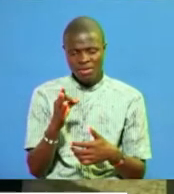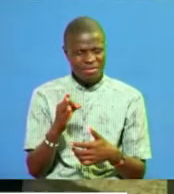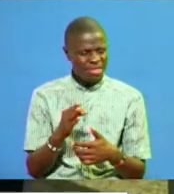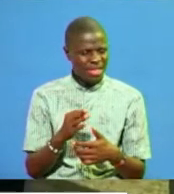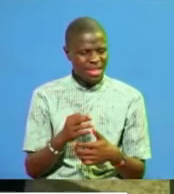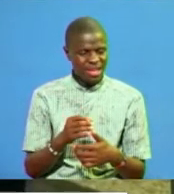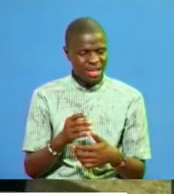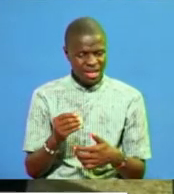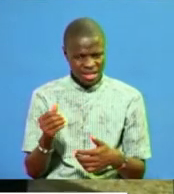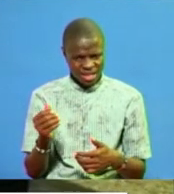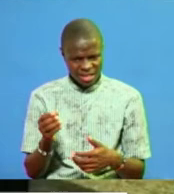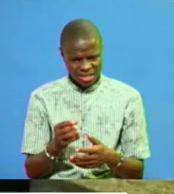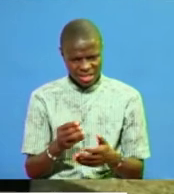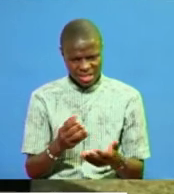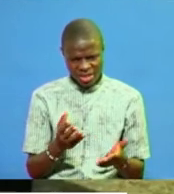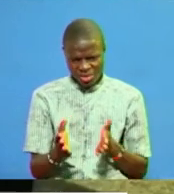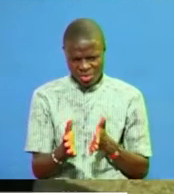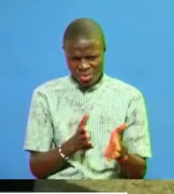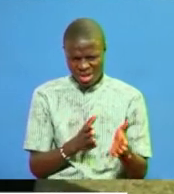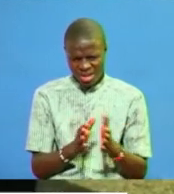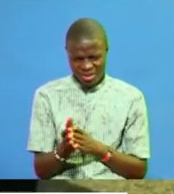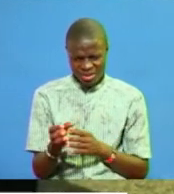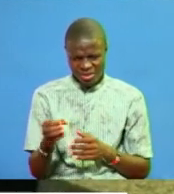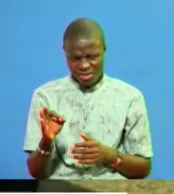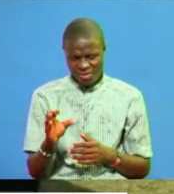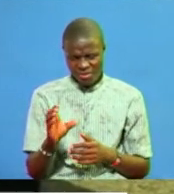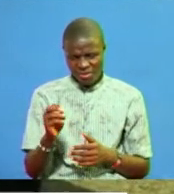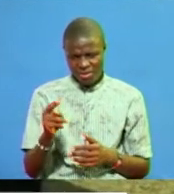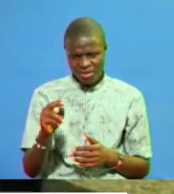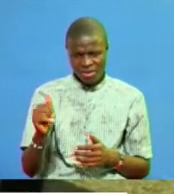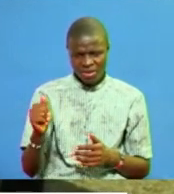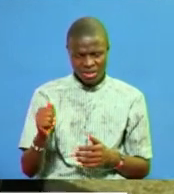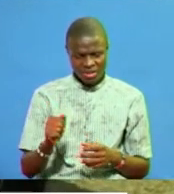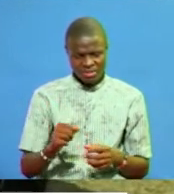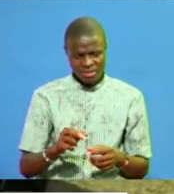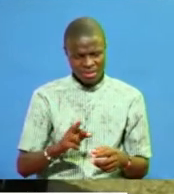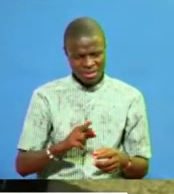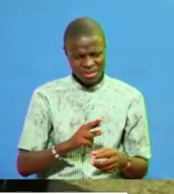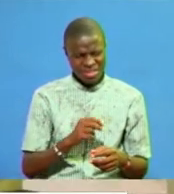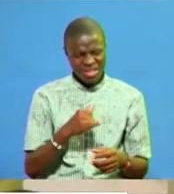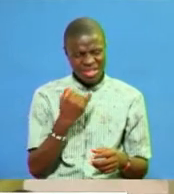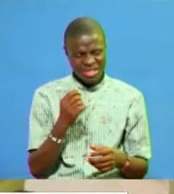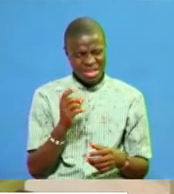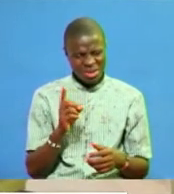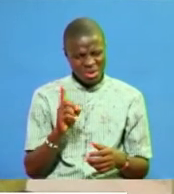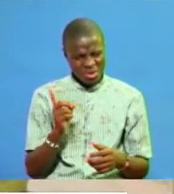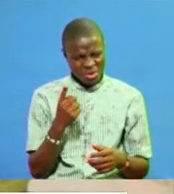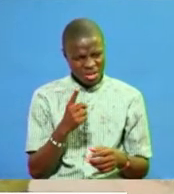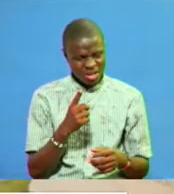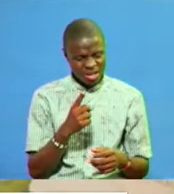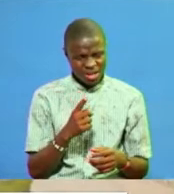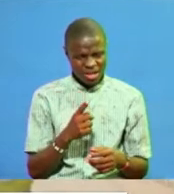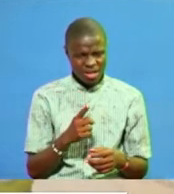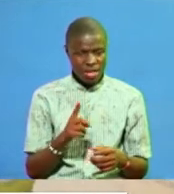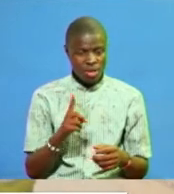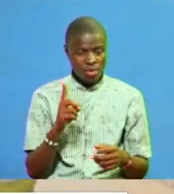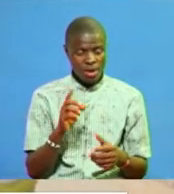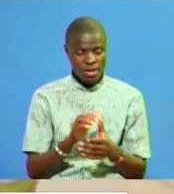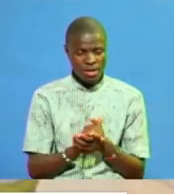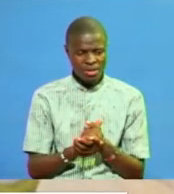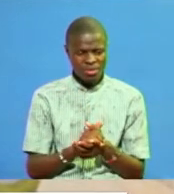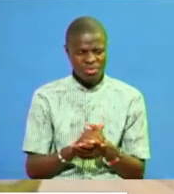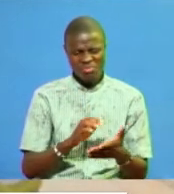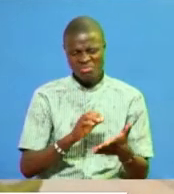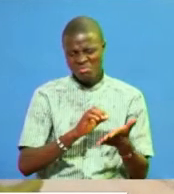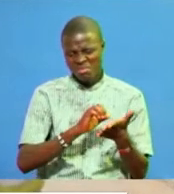and accessible forms of contraceptives around, and is the only one that can also prevent